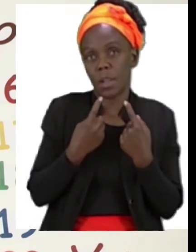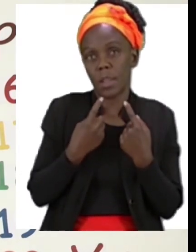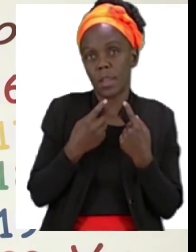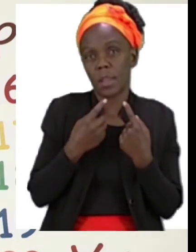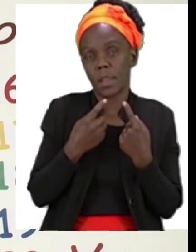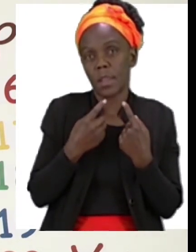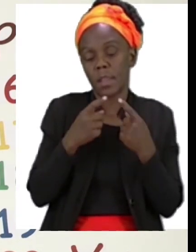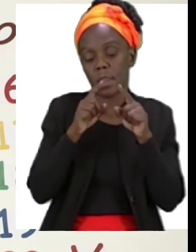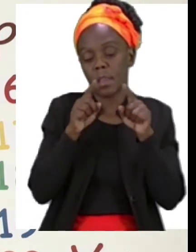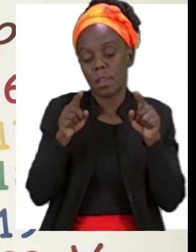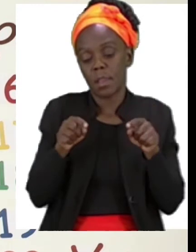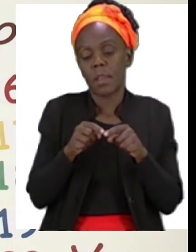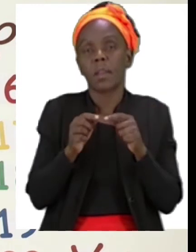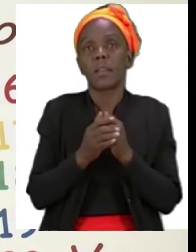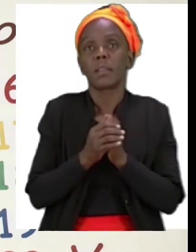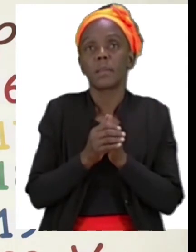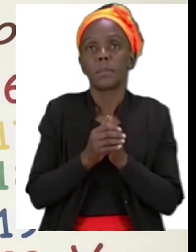with a capital letter W,